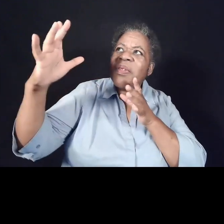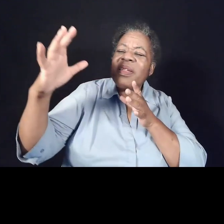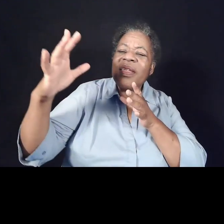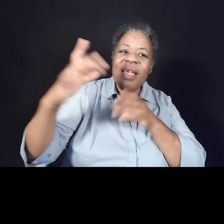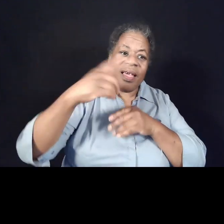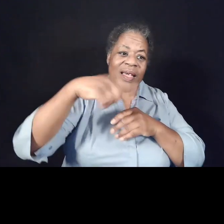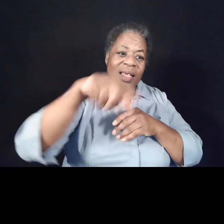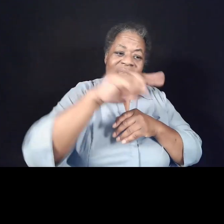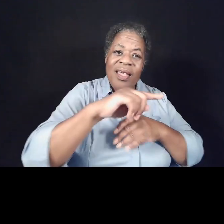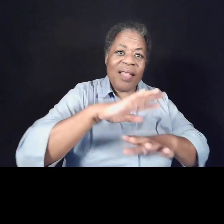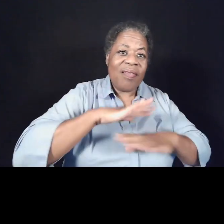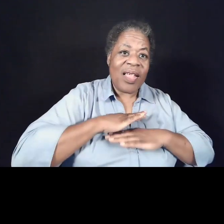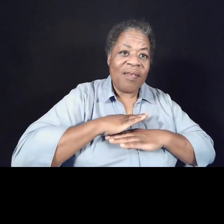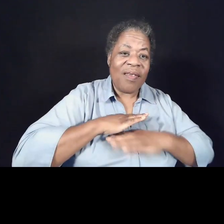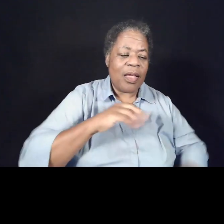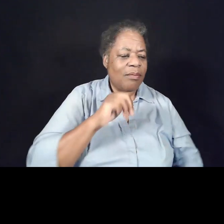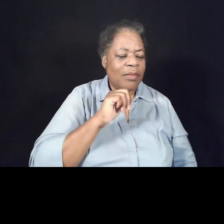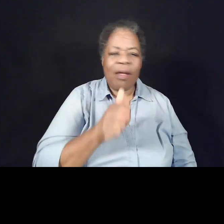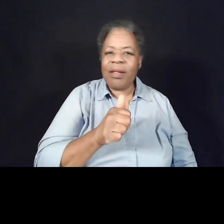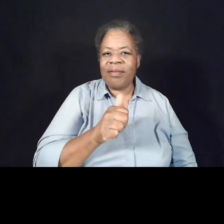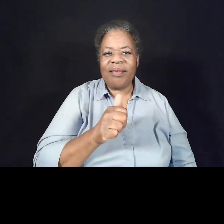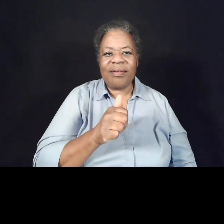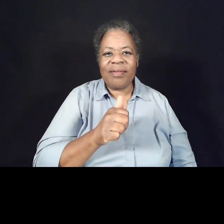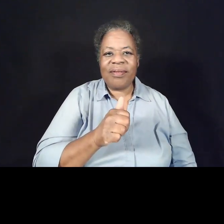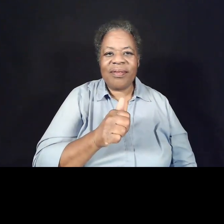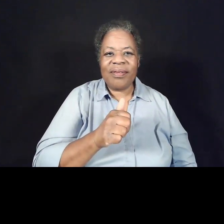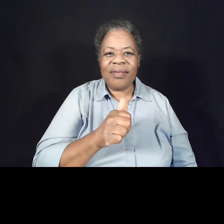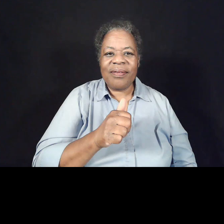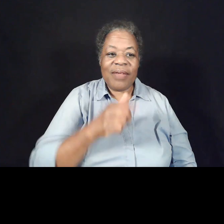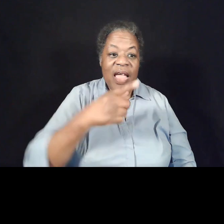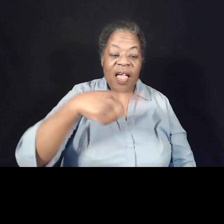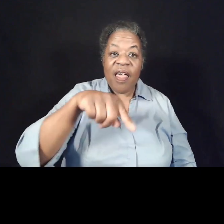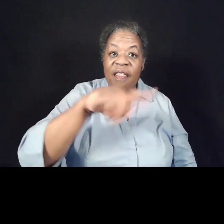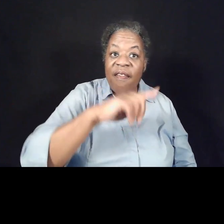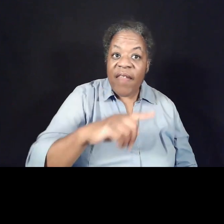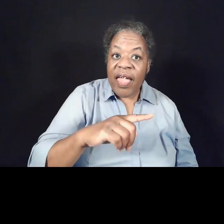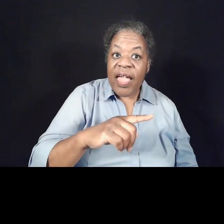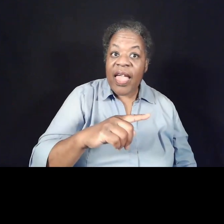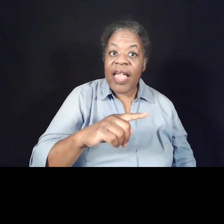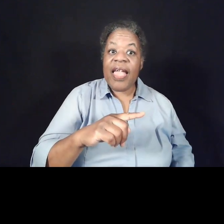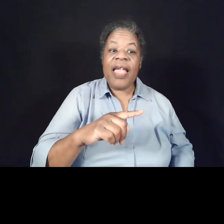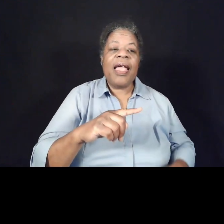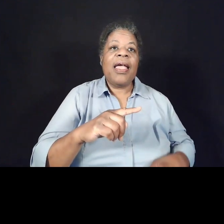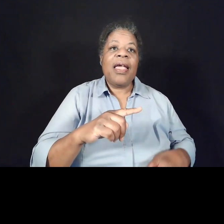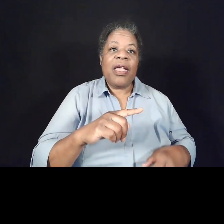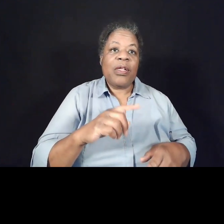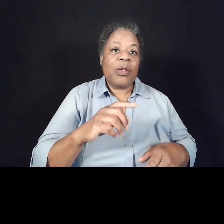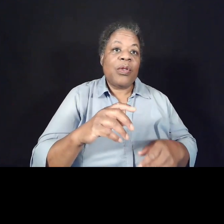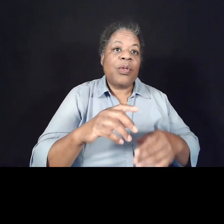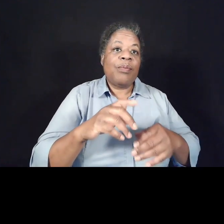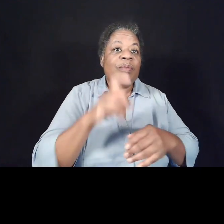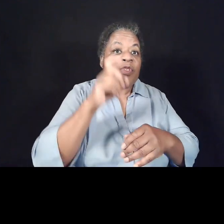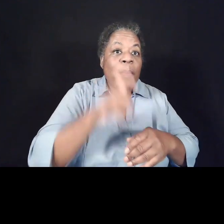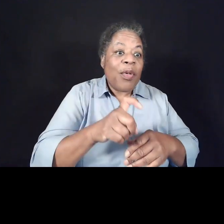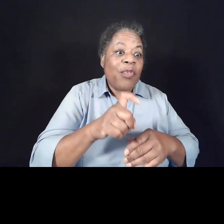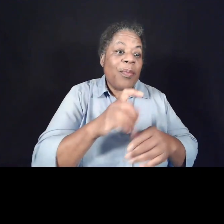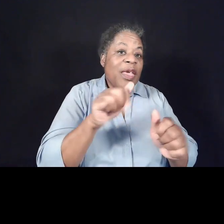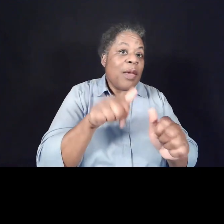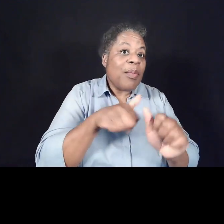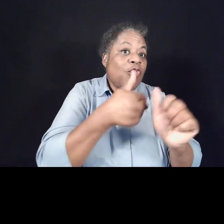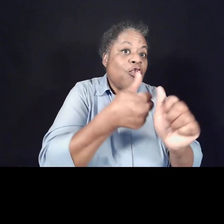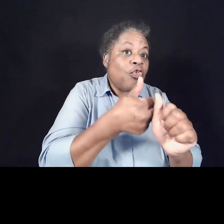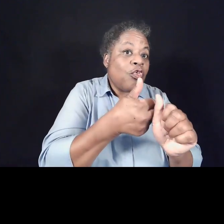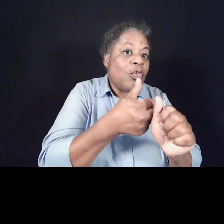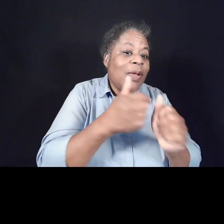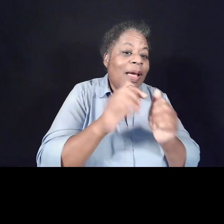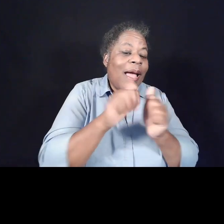were intended to. Because they were meant to be pursued, meant to be experienced in relationship with